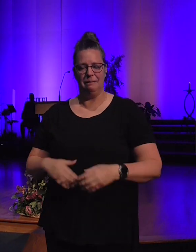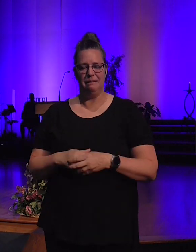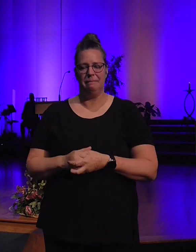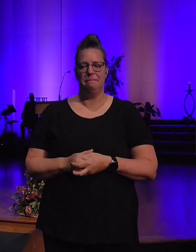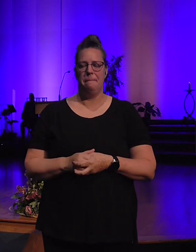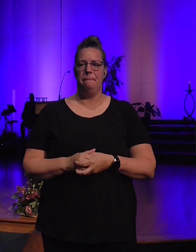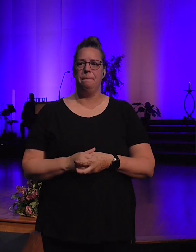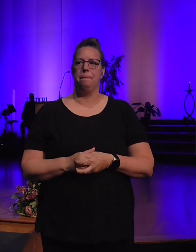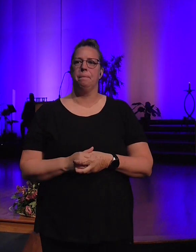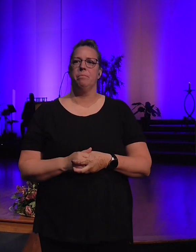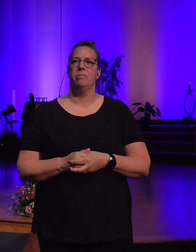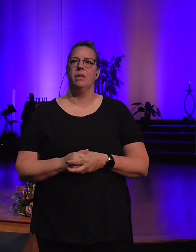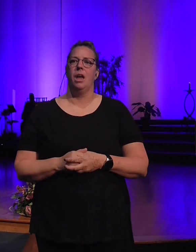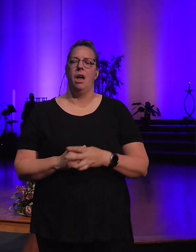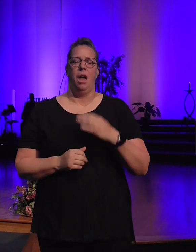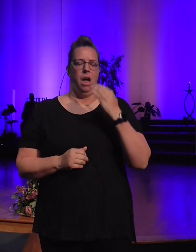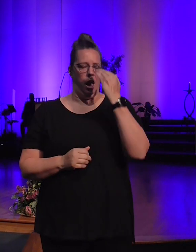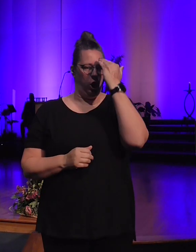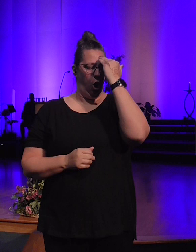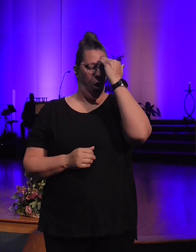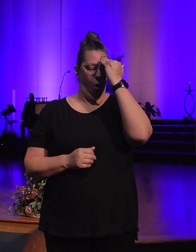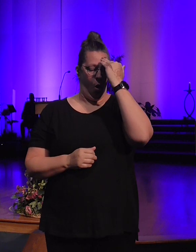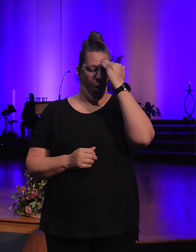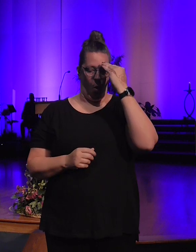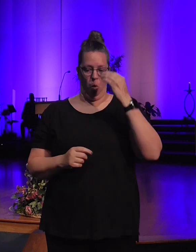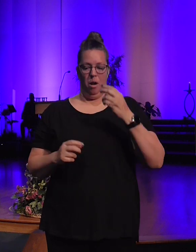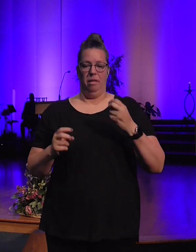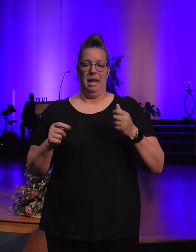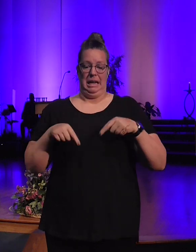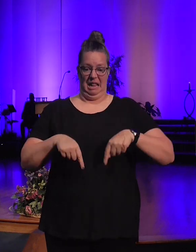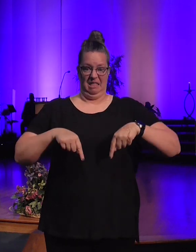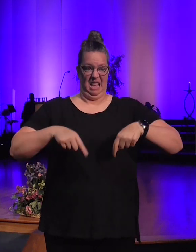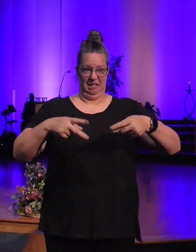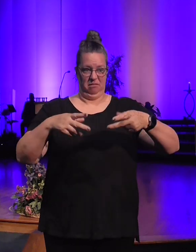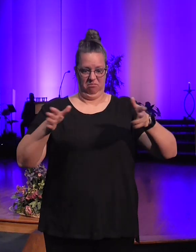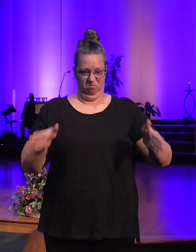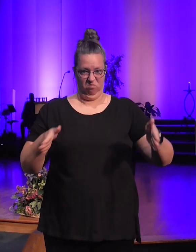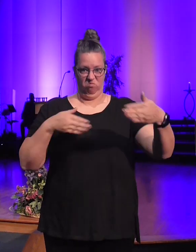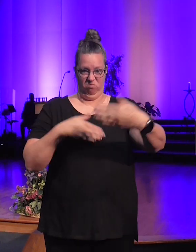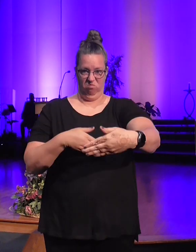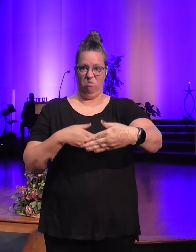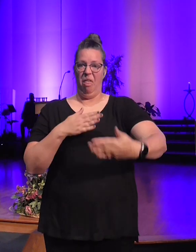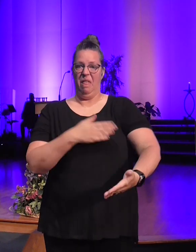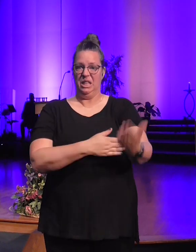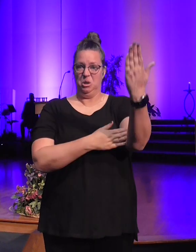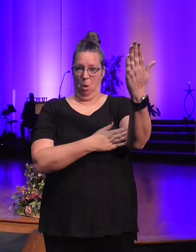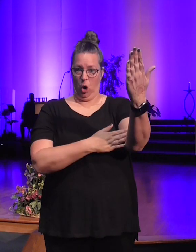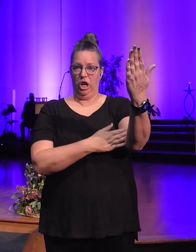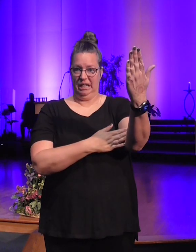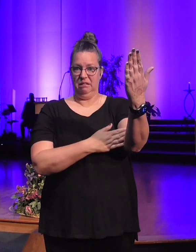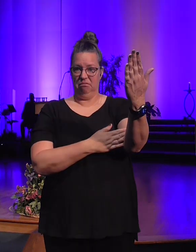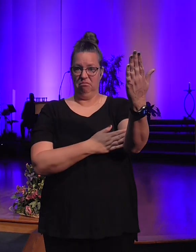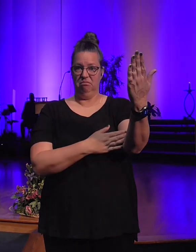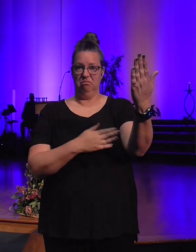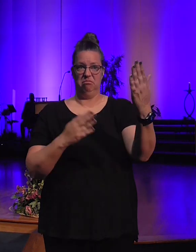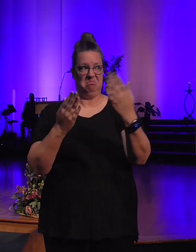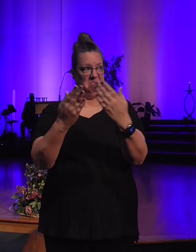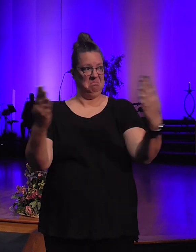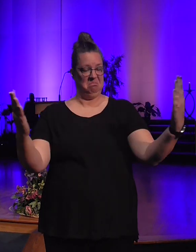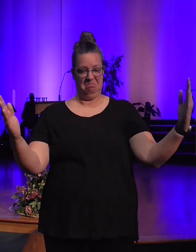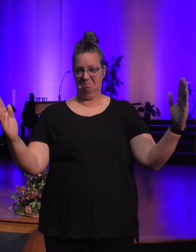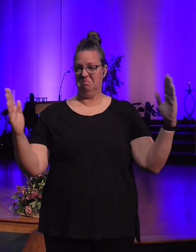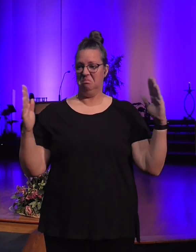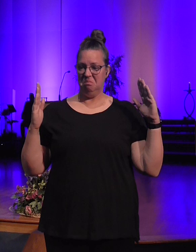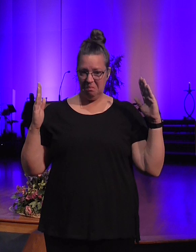And so I know that in this space this morning is the very root of all that